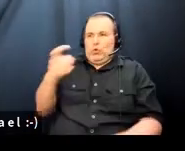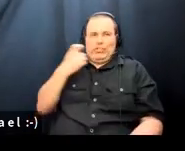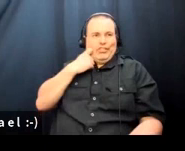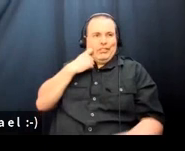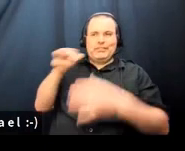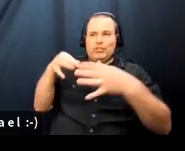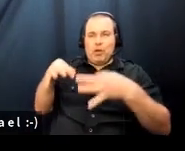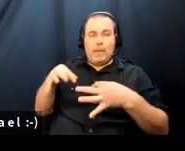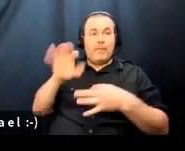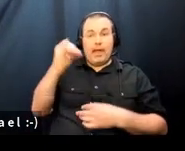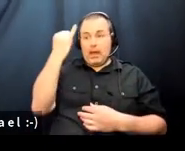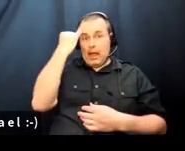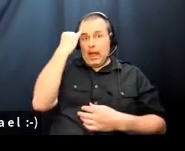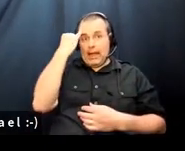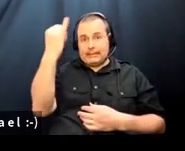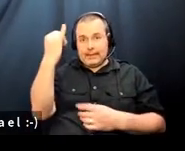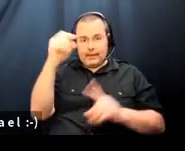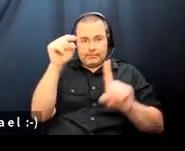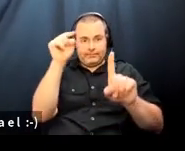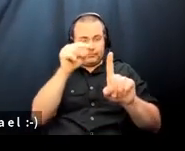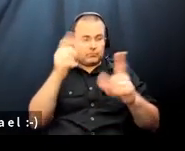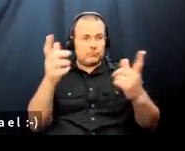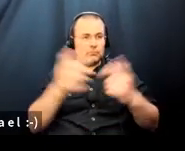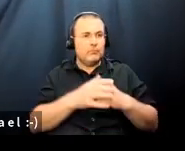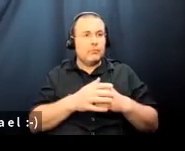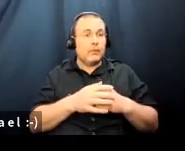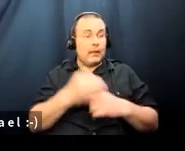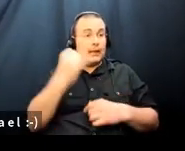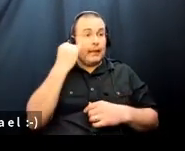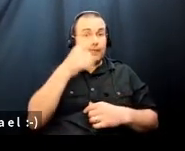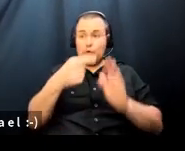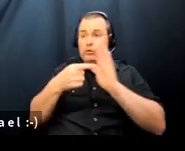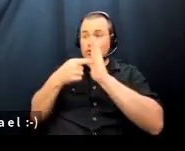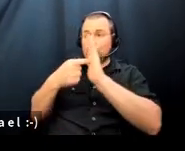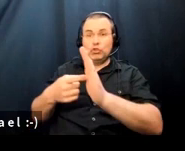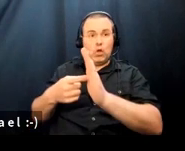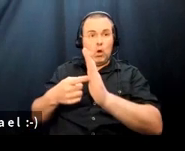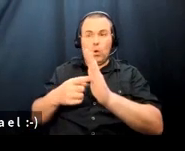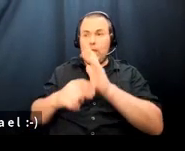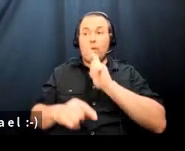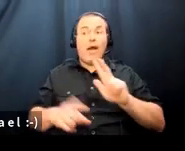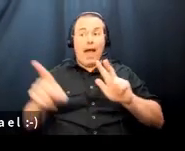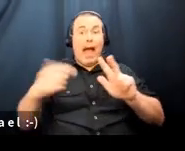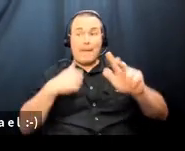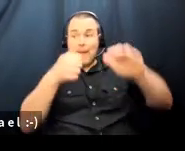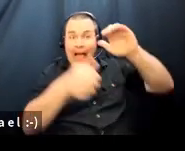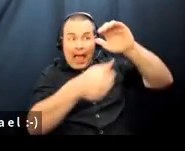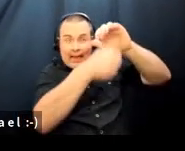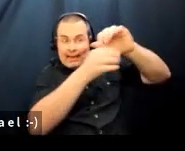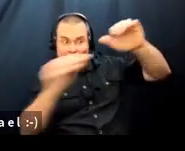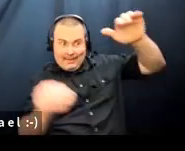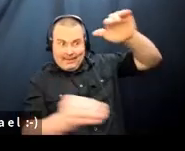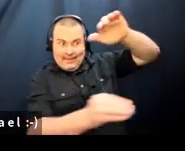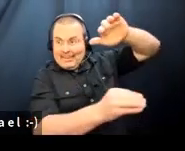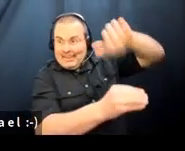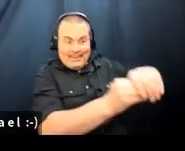the idea that even if you show a 3-year-old that you're hiding it, and